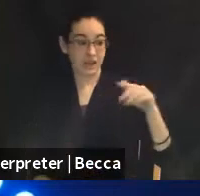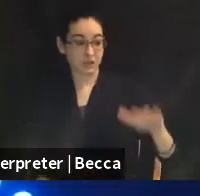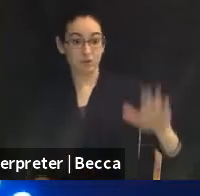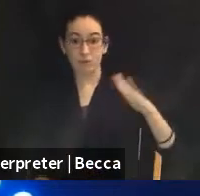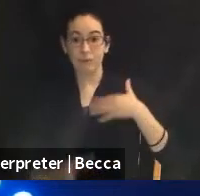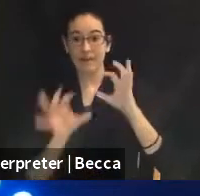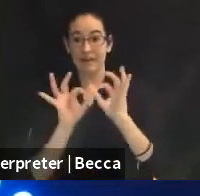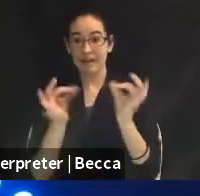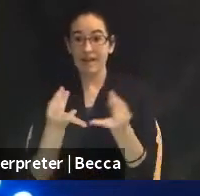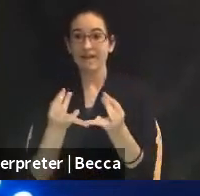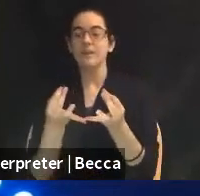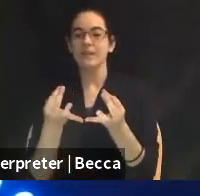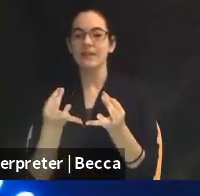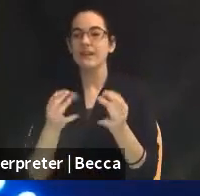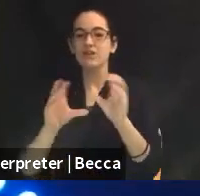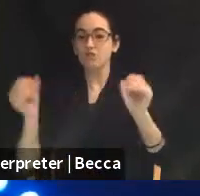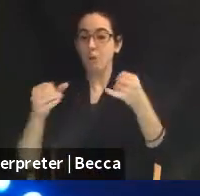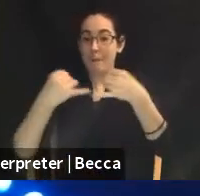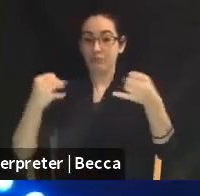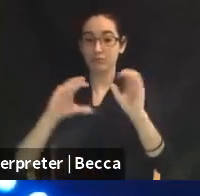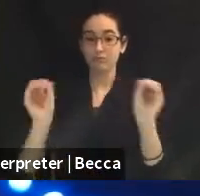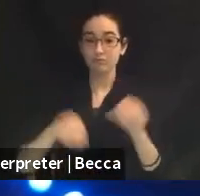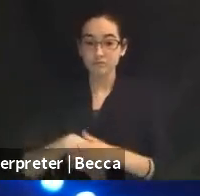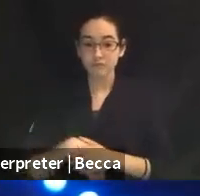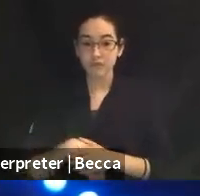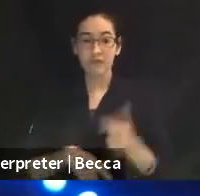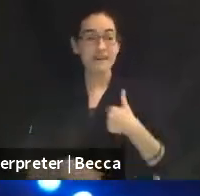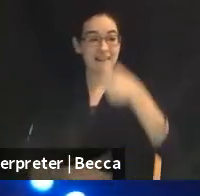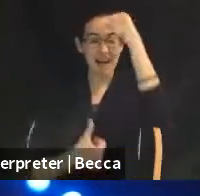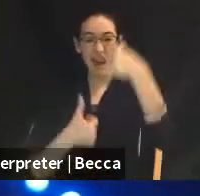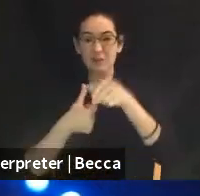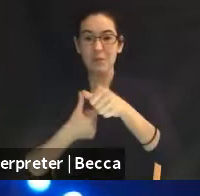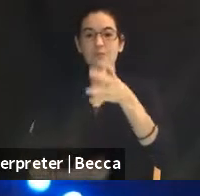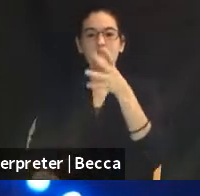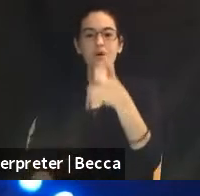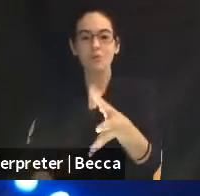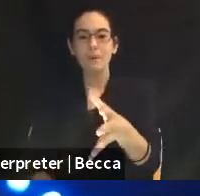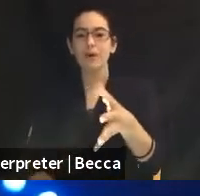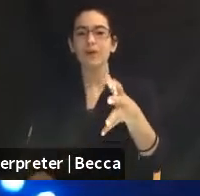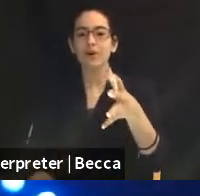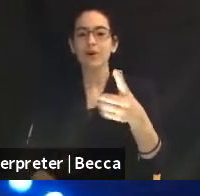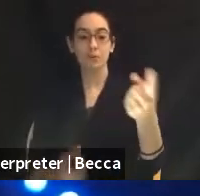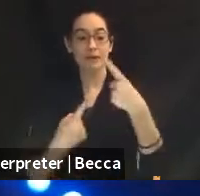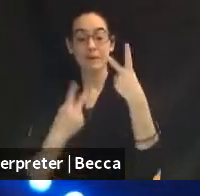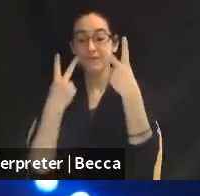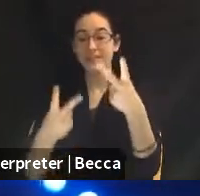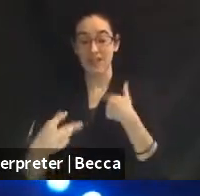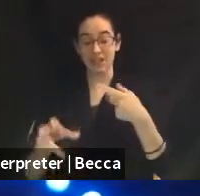especially with a Puerto Rican dad, there are no boundaries. I remember my grandmother would come visit and she would sleep with my mom and dad in the bed. I'm like, that is